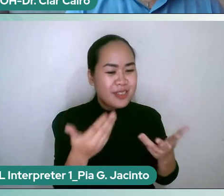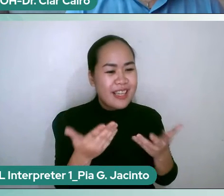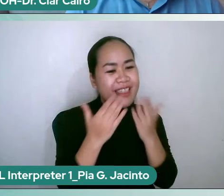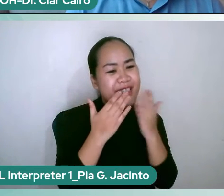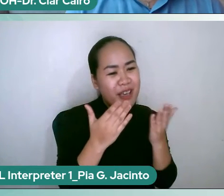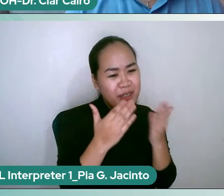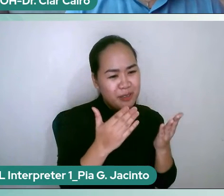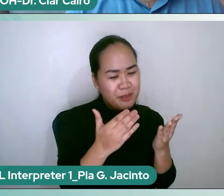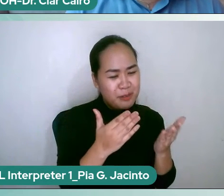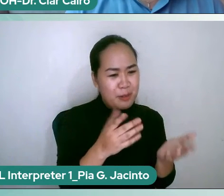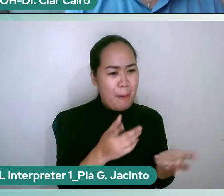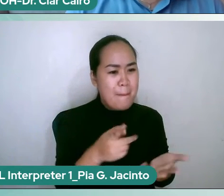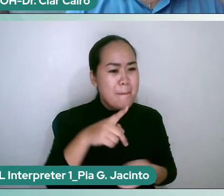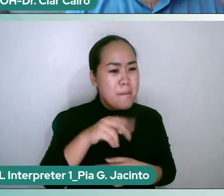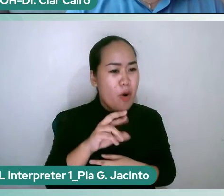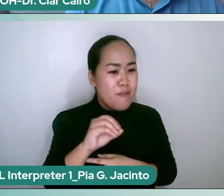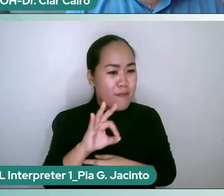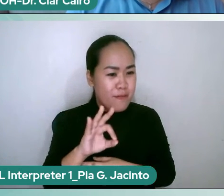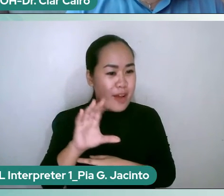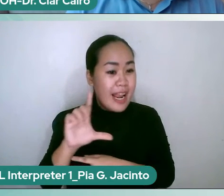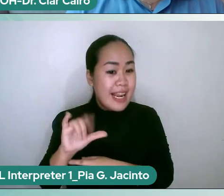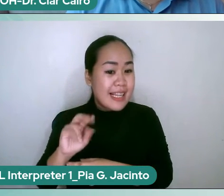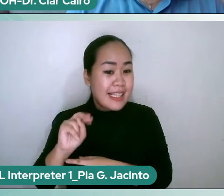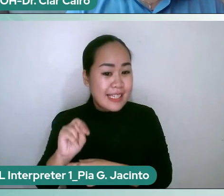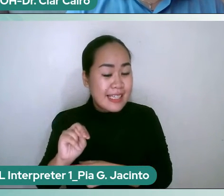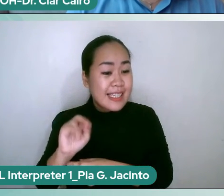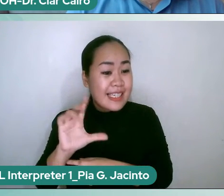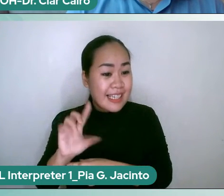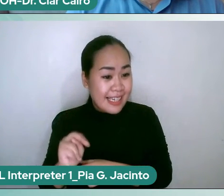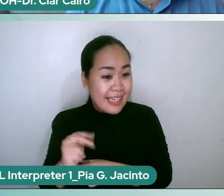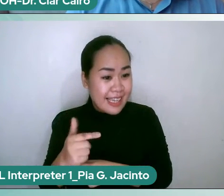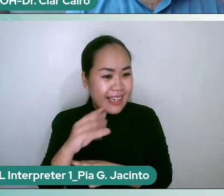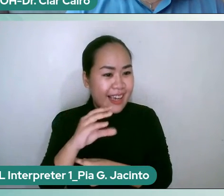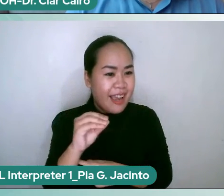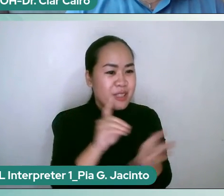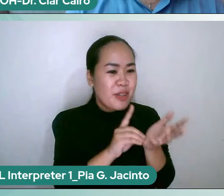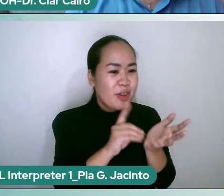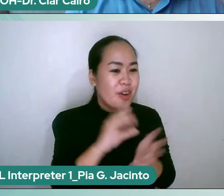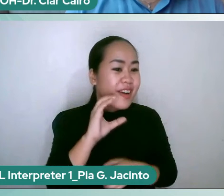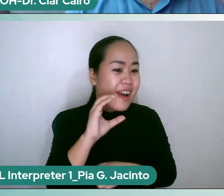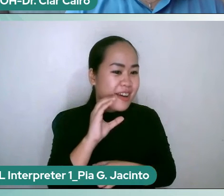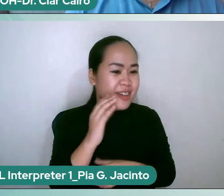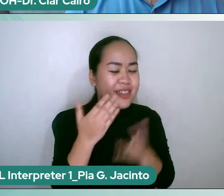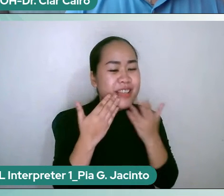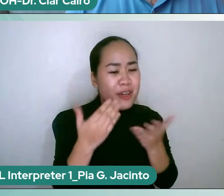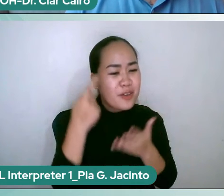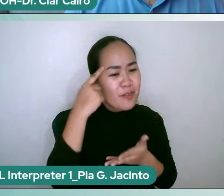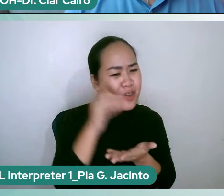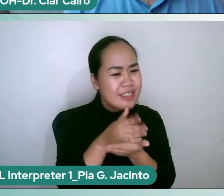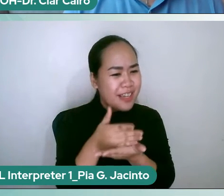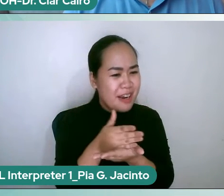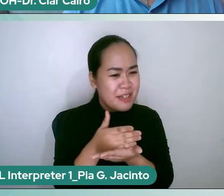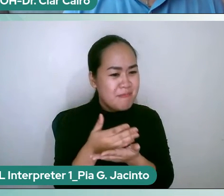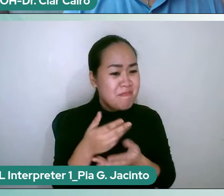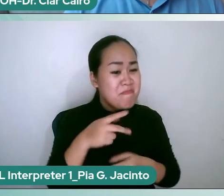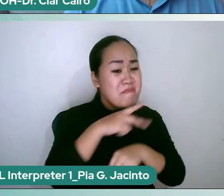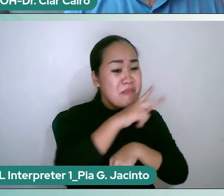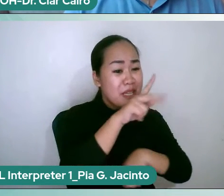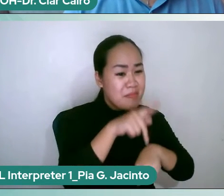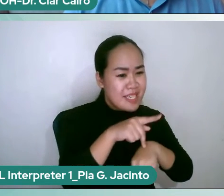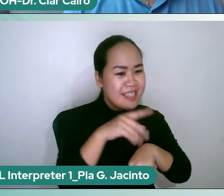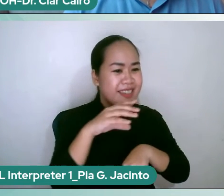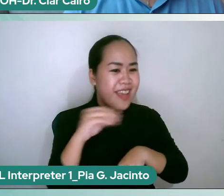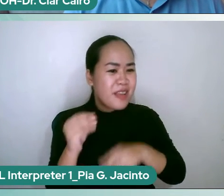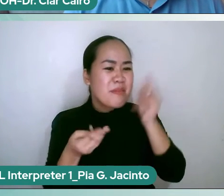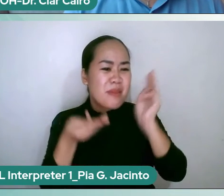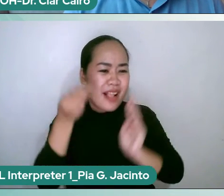thank you, Dr. Cairo, for taking the time to share with us the Philippines and Malaysia's experience in